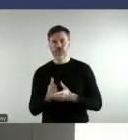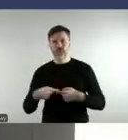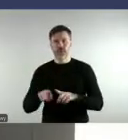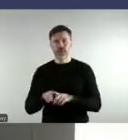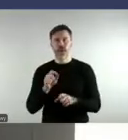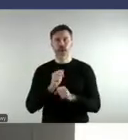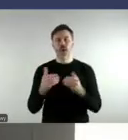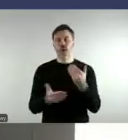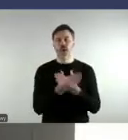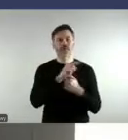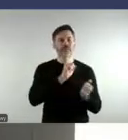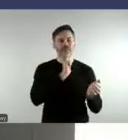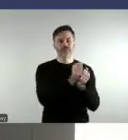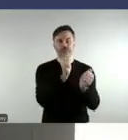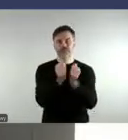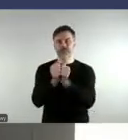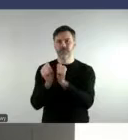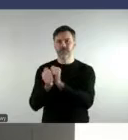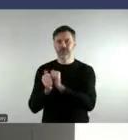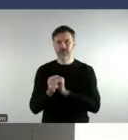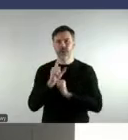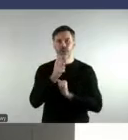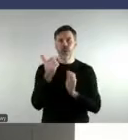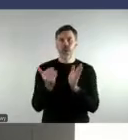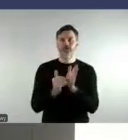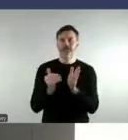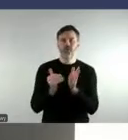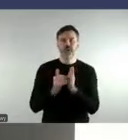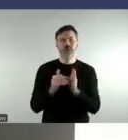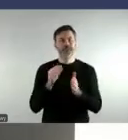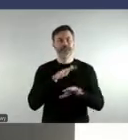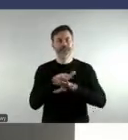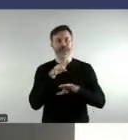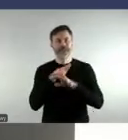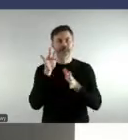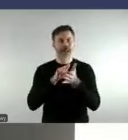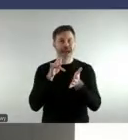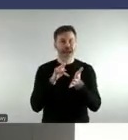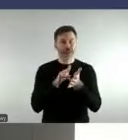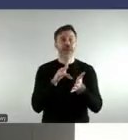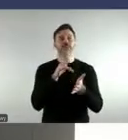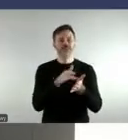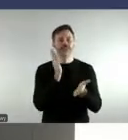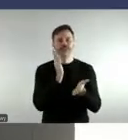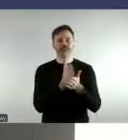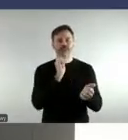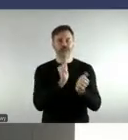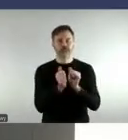resilient in the face of crisis program that is now being implemented, this need for signaling was changed,